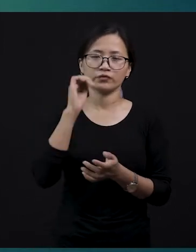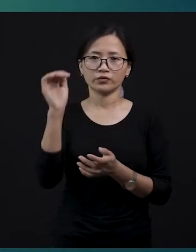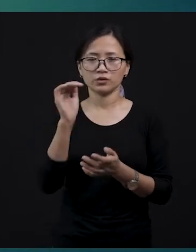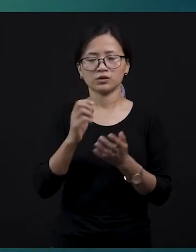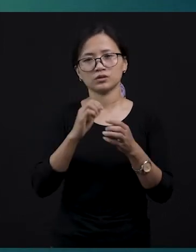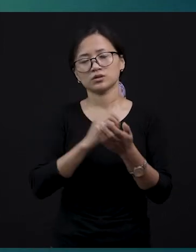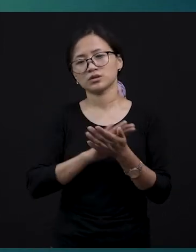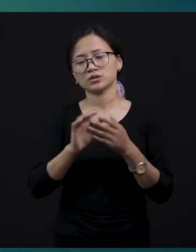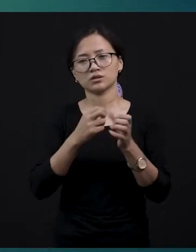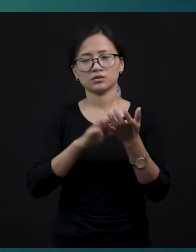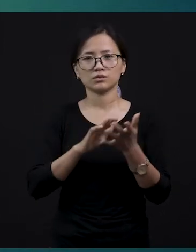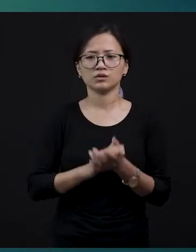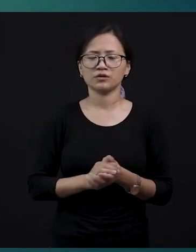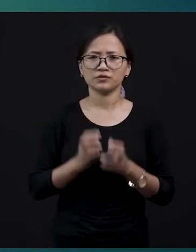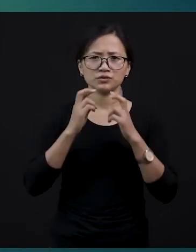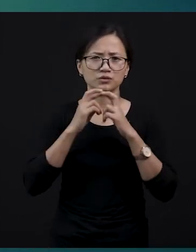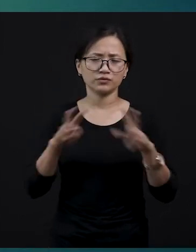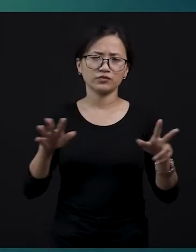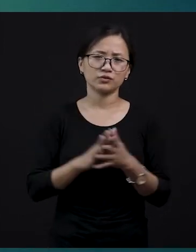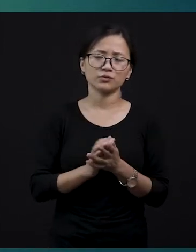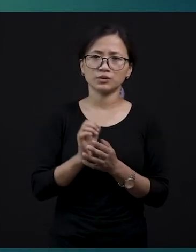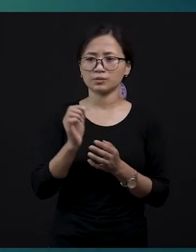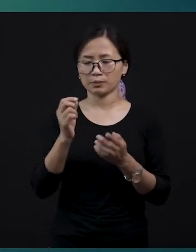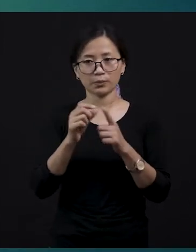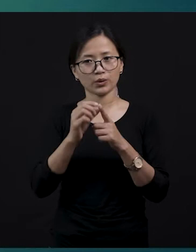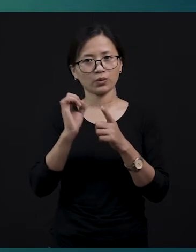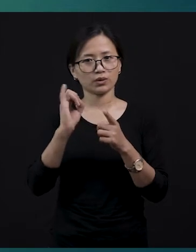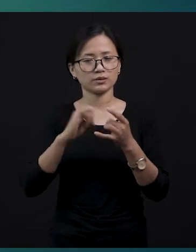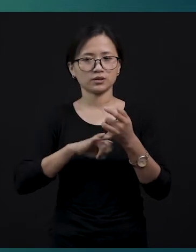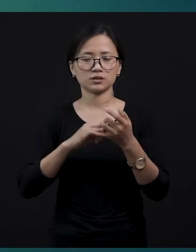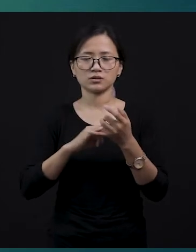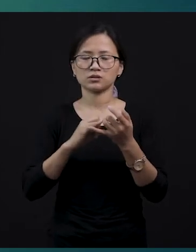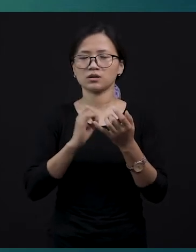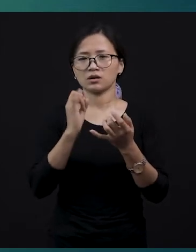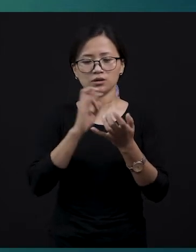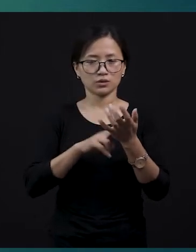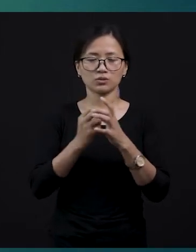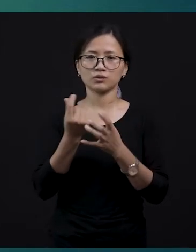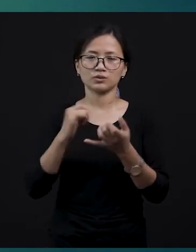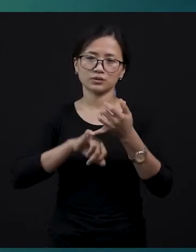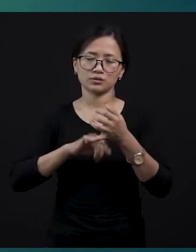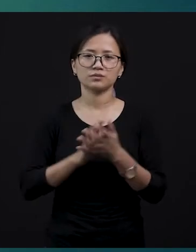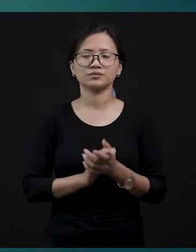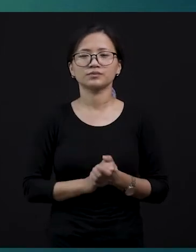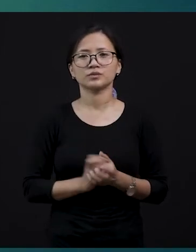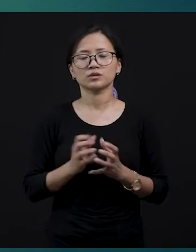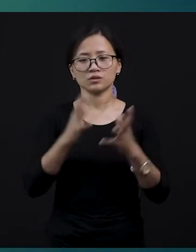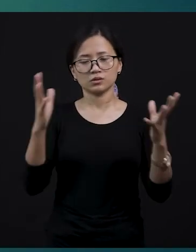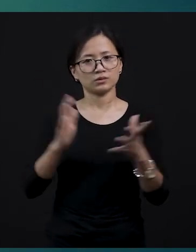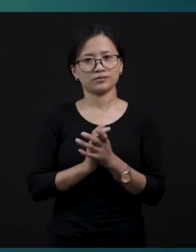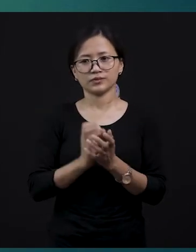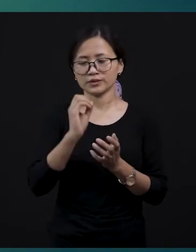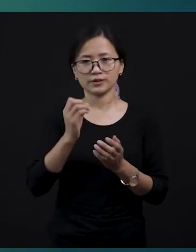harmless, but some snakes can be very, very poisonous, okay? And many snakes, majority of the snakes will lay